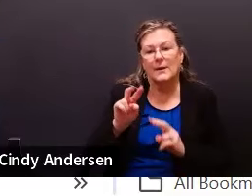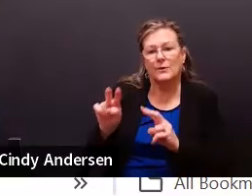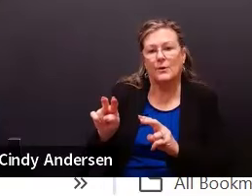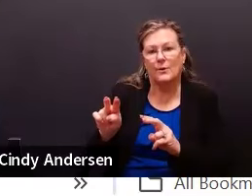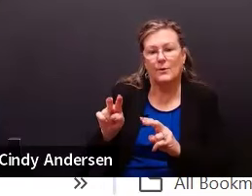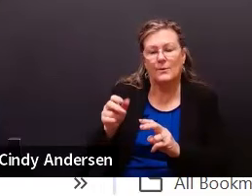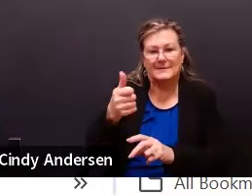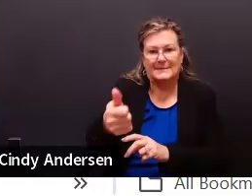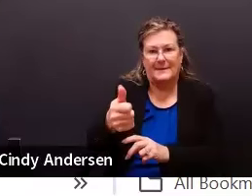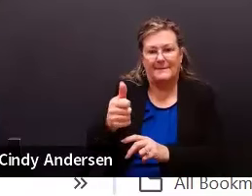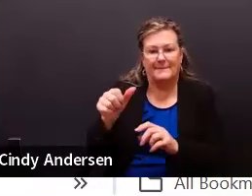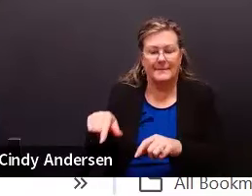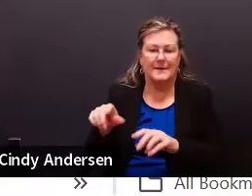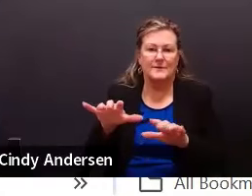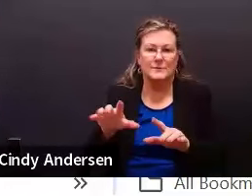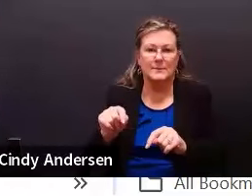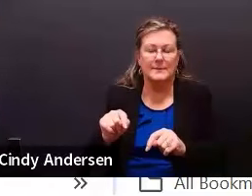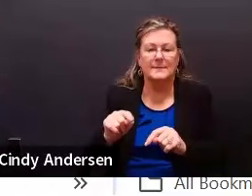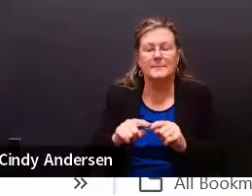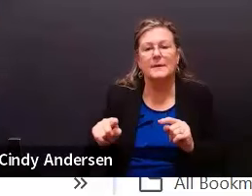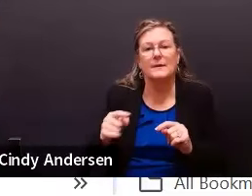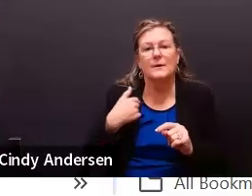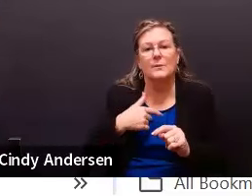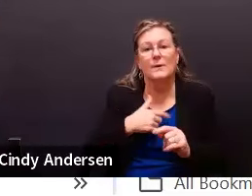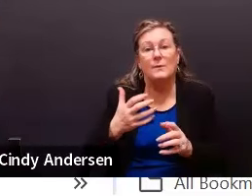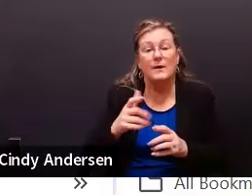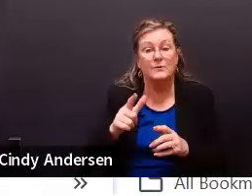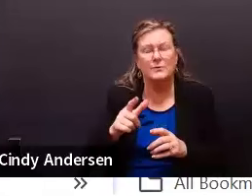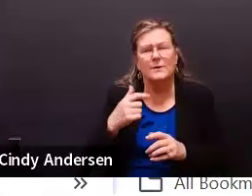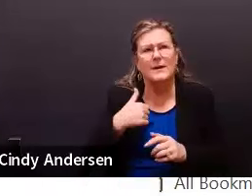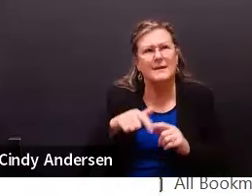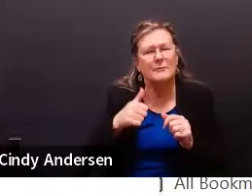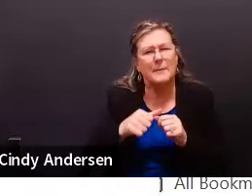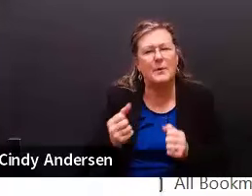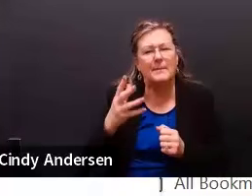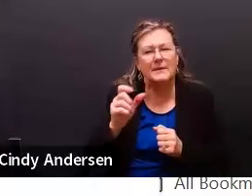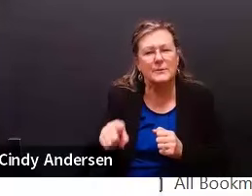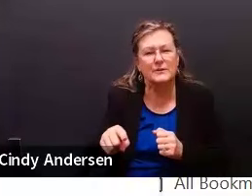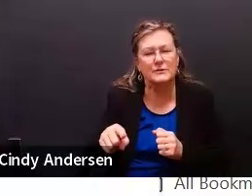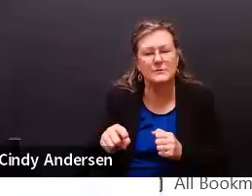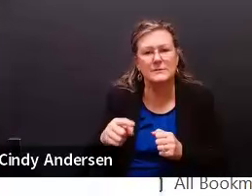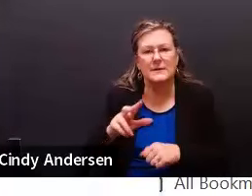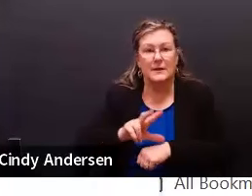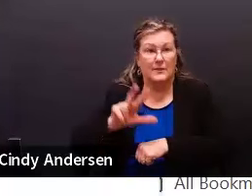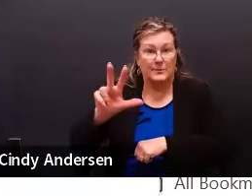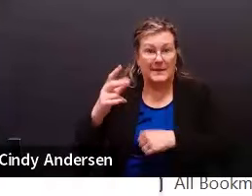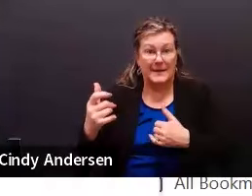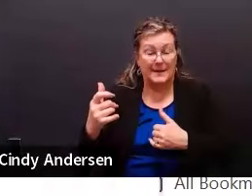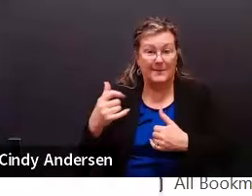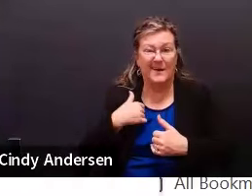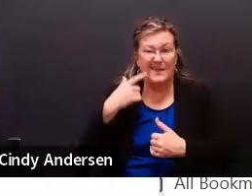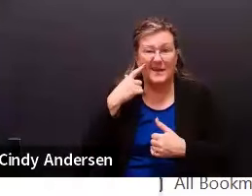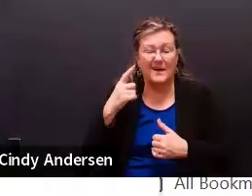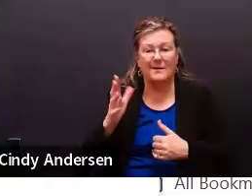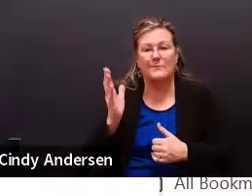do this on your own. We would just like you to take, I can't remember how many. Yeah, so it's 3 o'clock now. So I thought we would